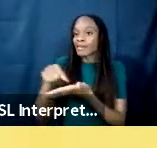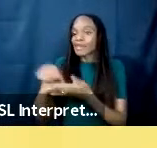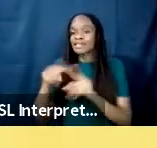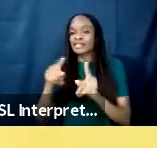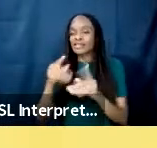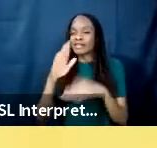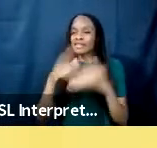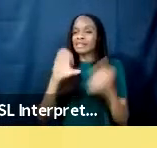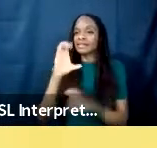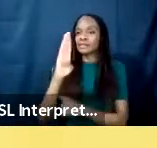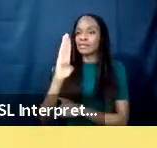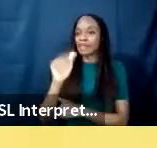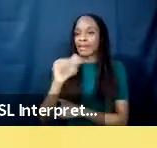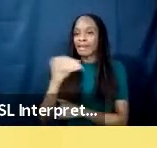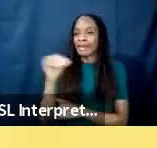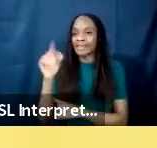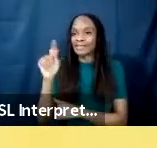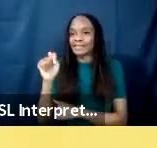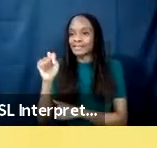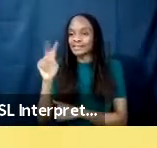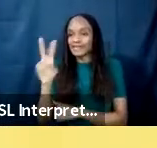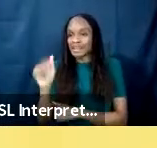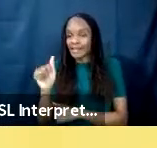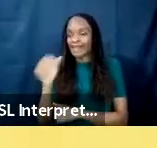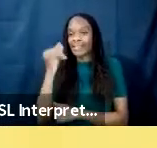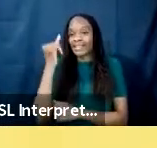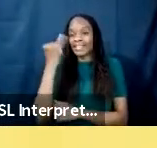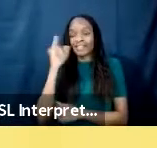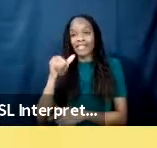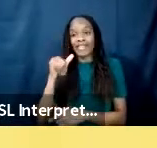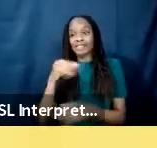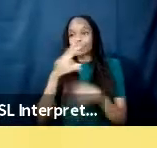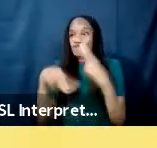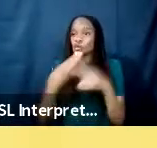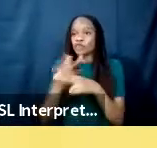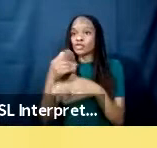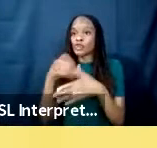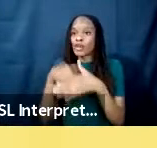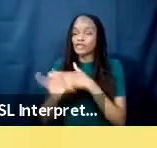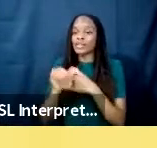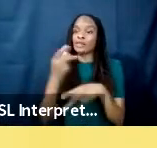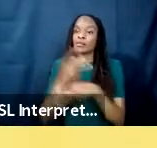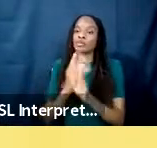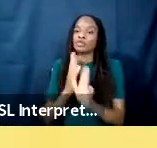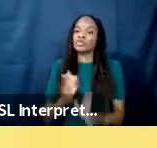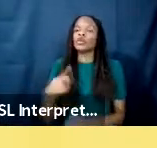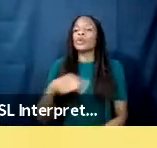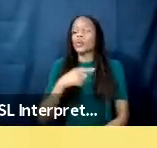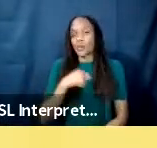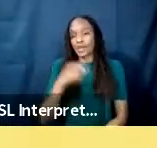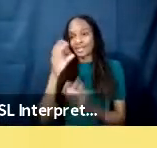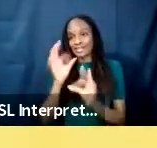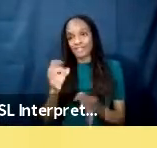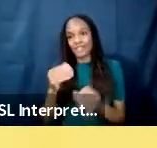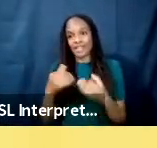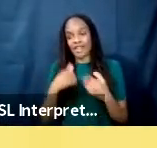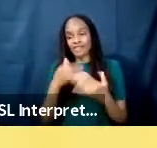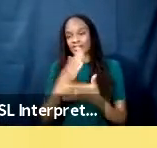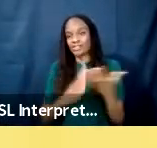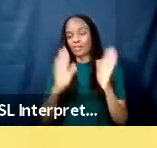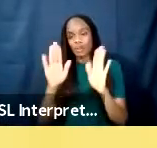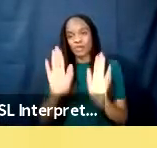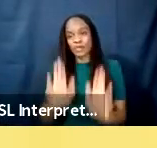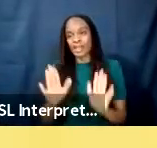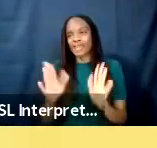television agreement. So again, if that's the universe that you're entering as a producer, we definitely have some great contacts for you